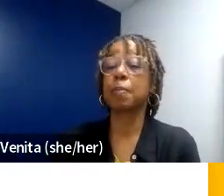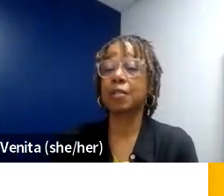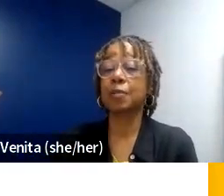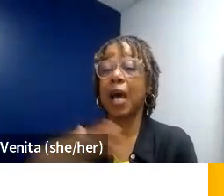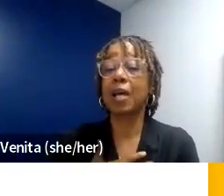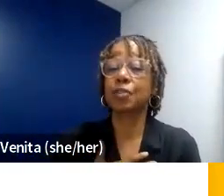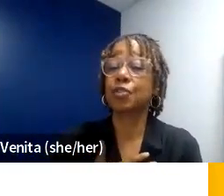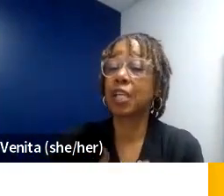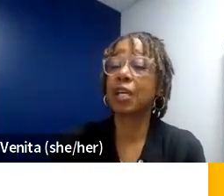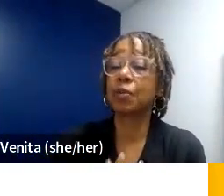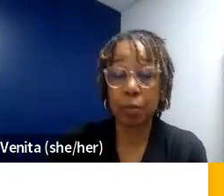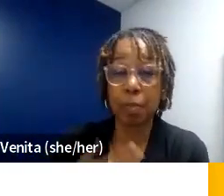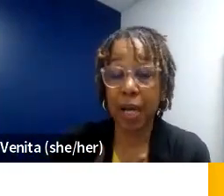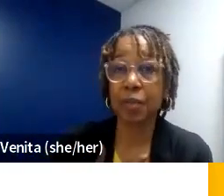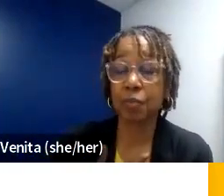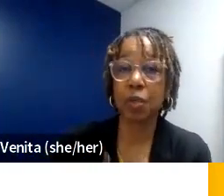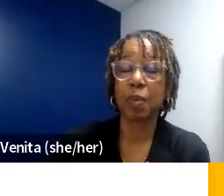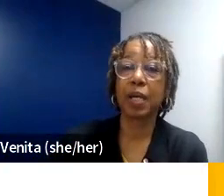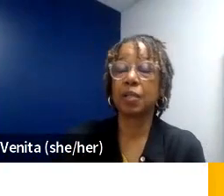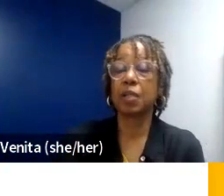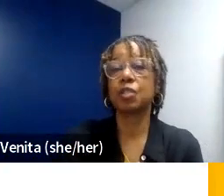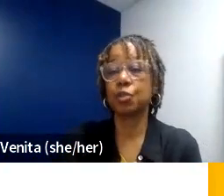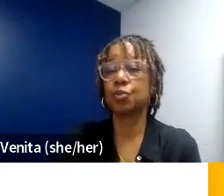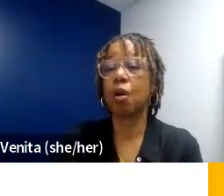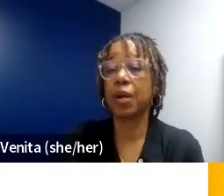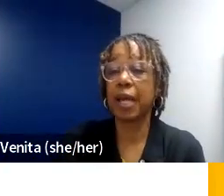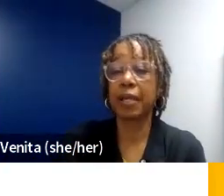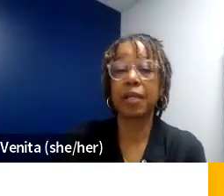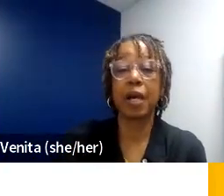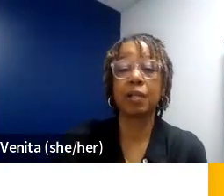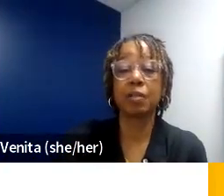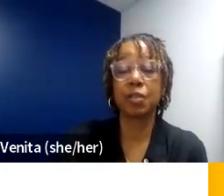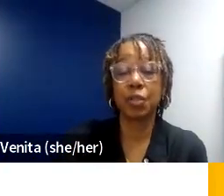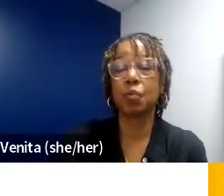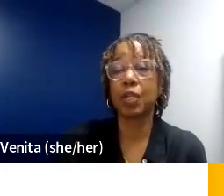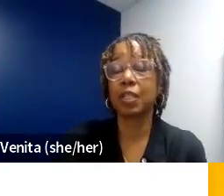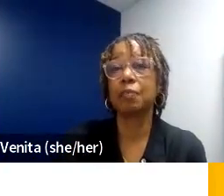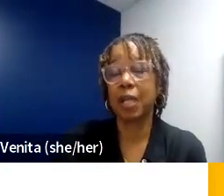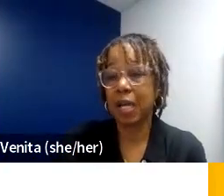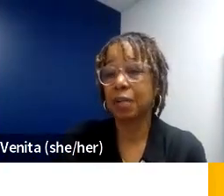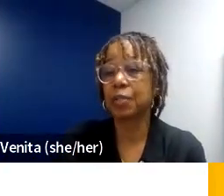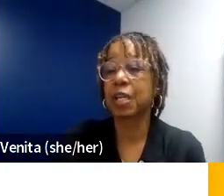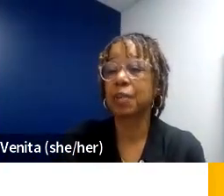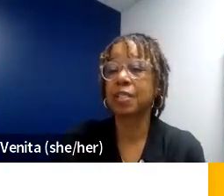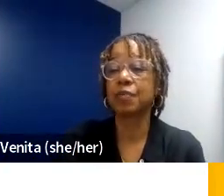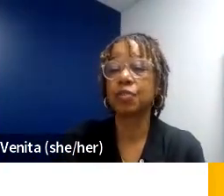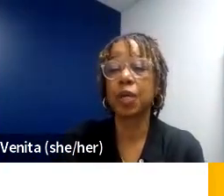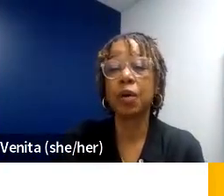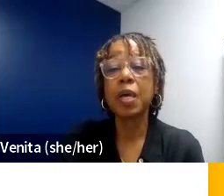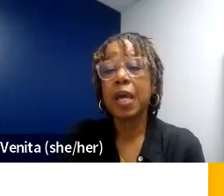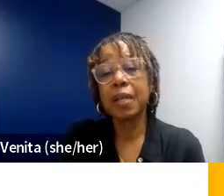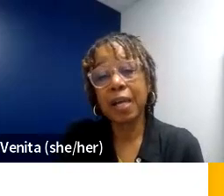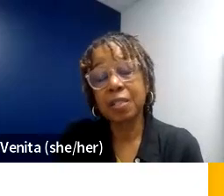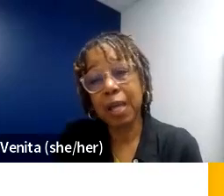gotten rid of their masks, but I understand what my issues are, and I want to live, but I got to protect myself as